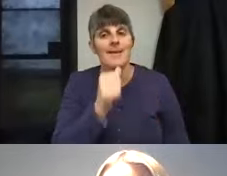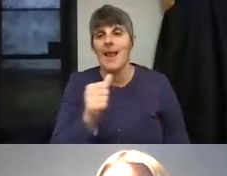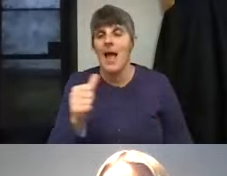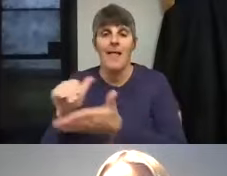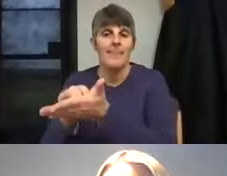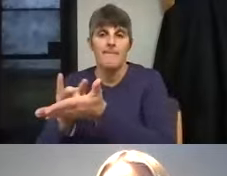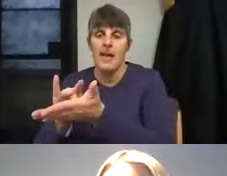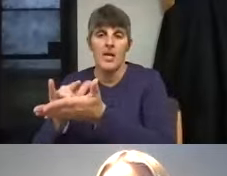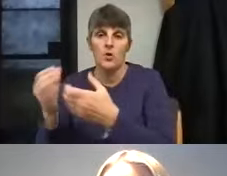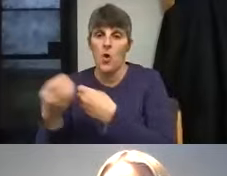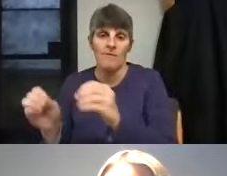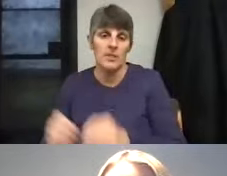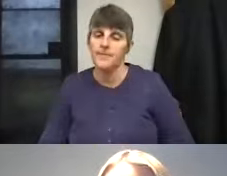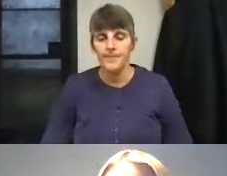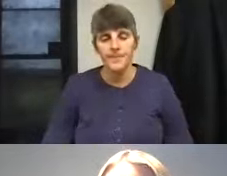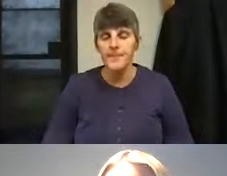medical practices.